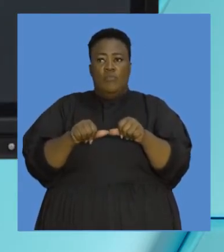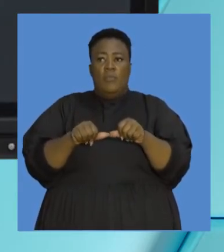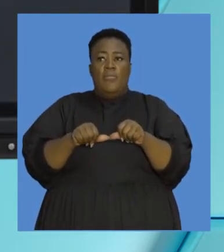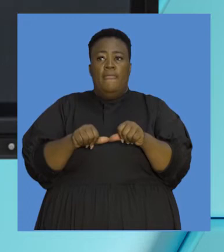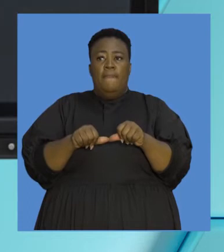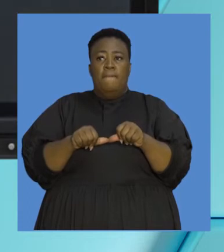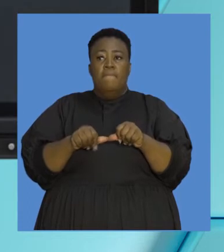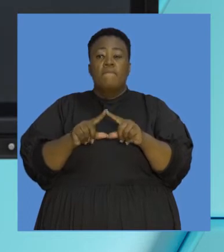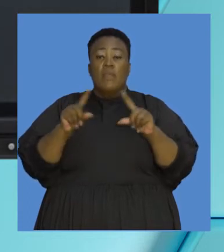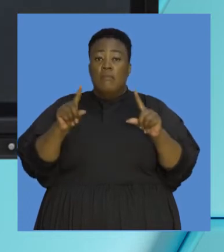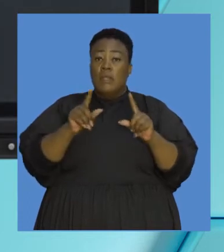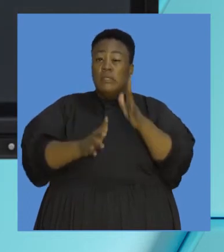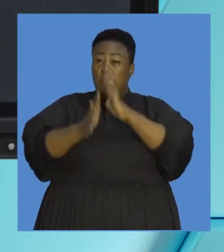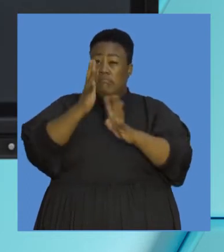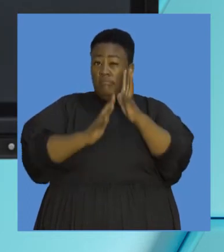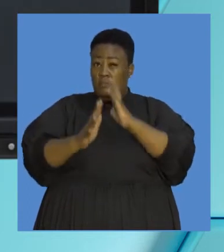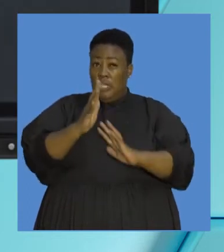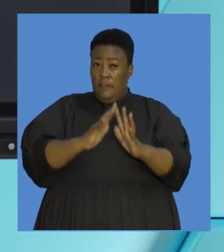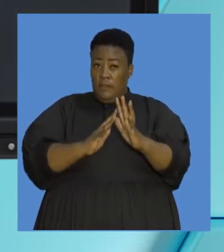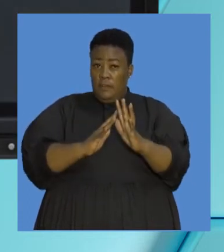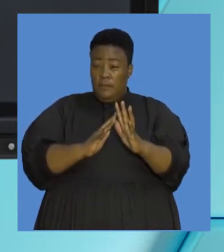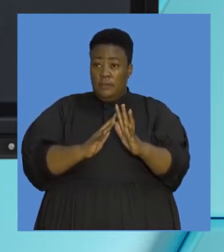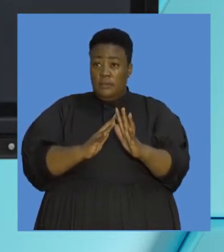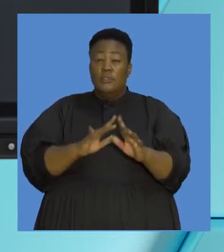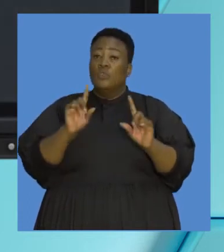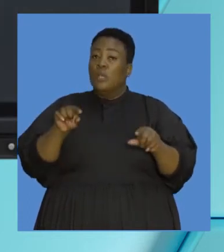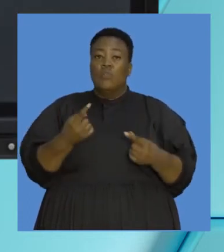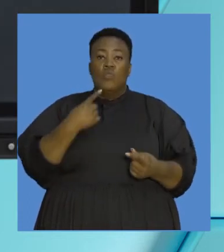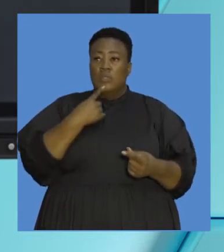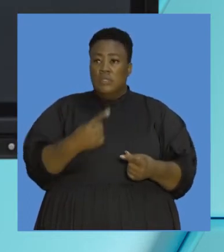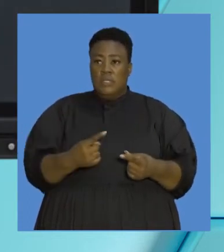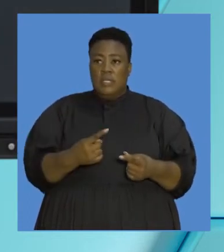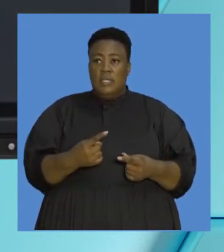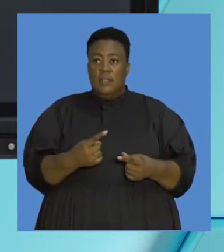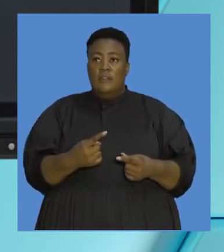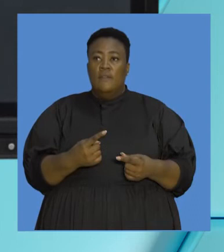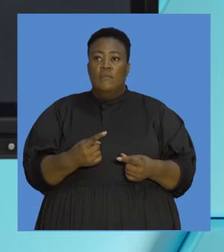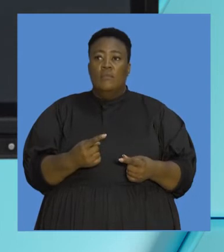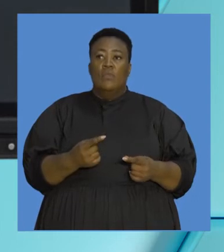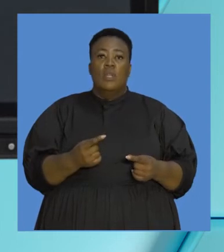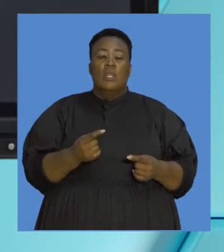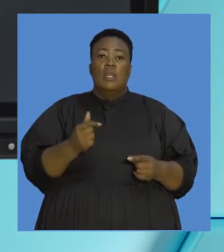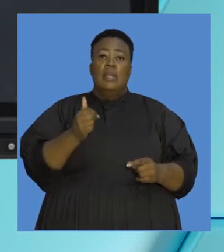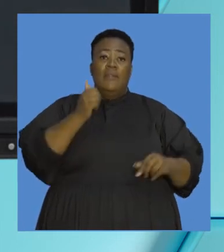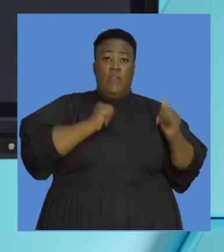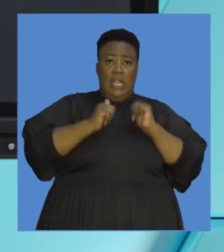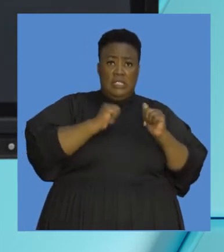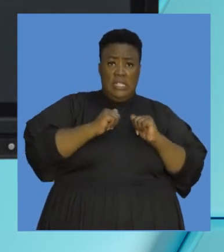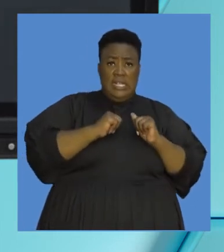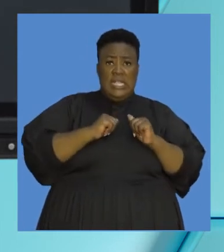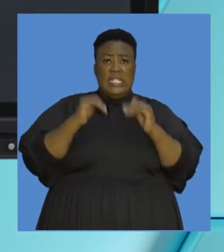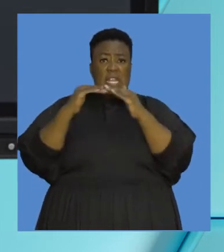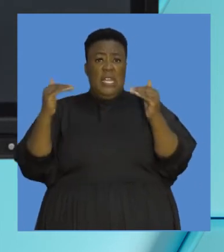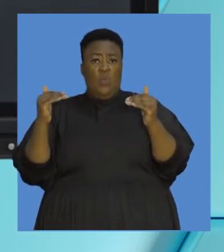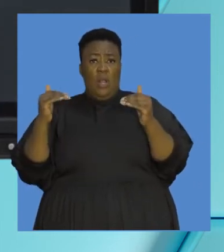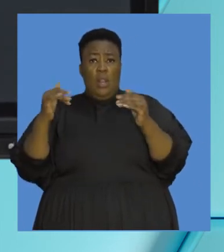same size, but in the opposite direction. Please be careful here. You may not say for every action there's